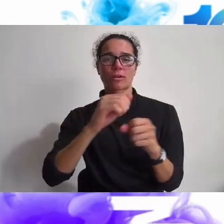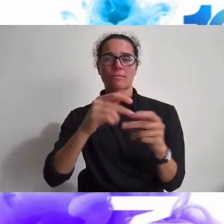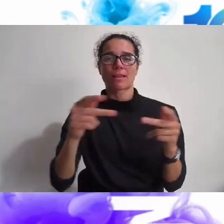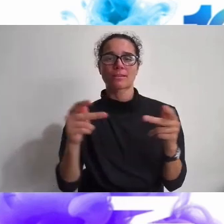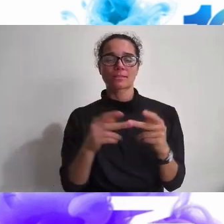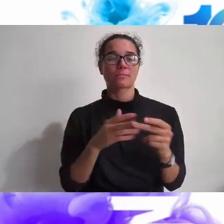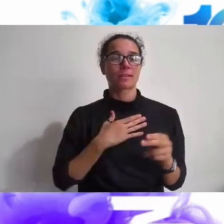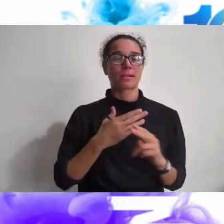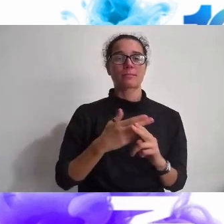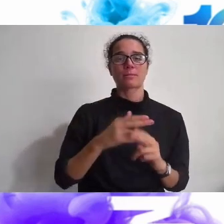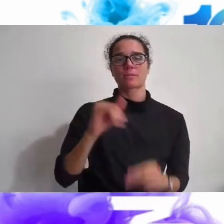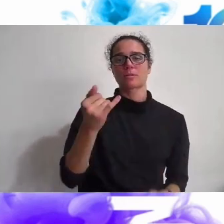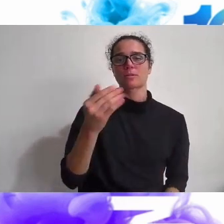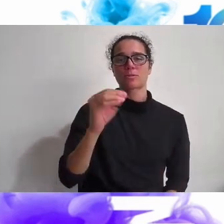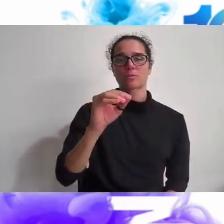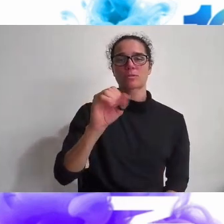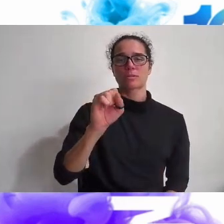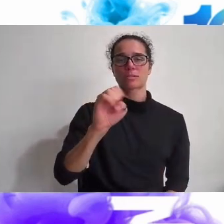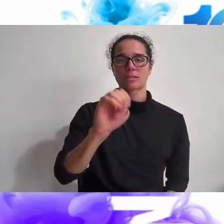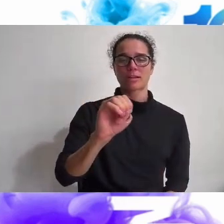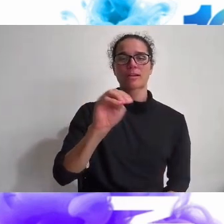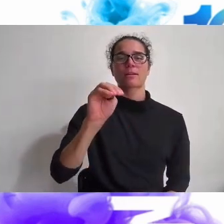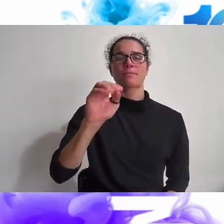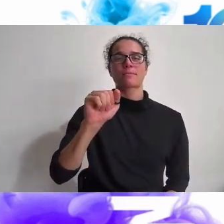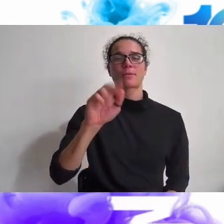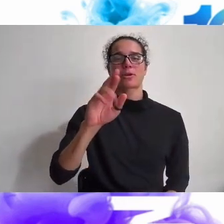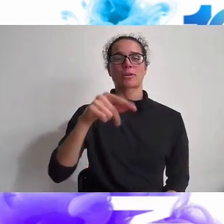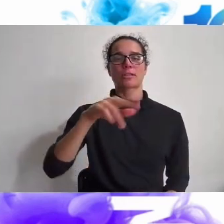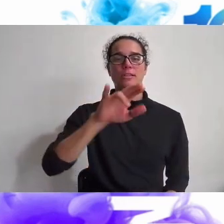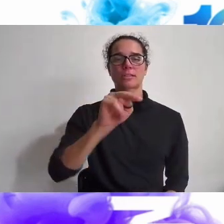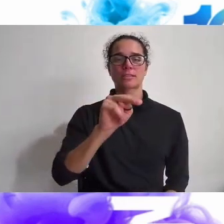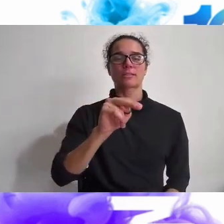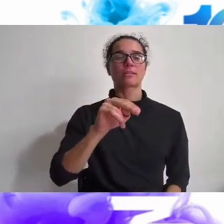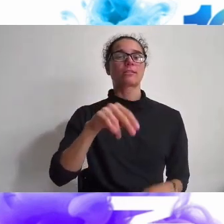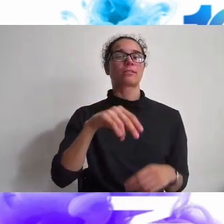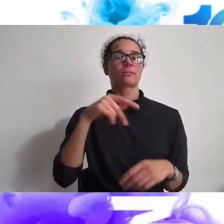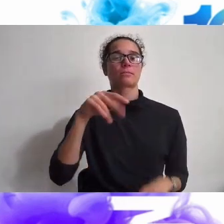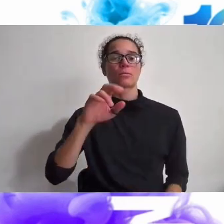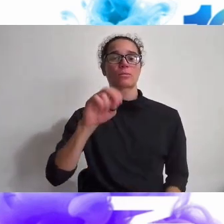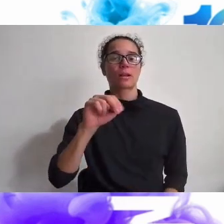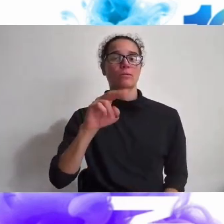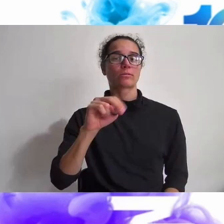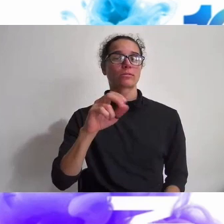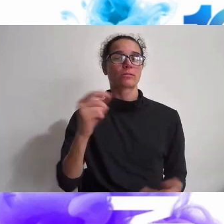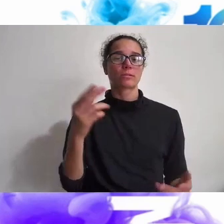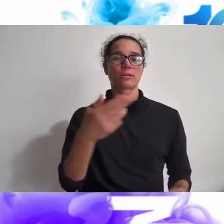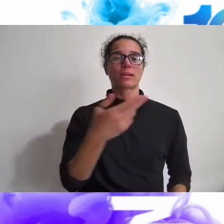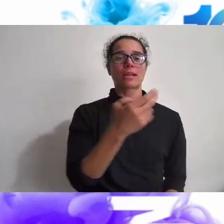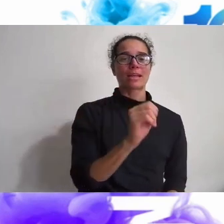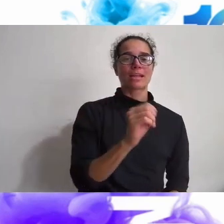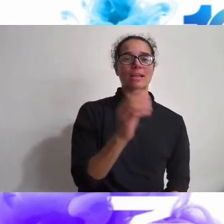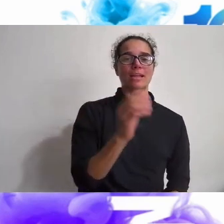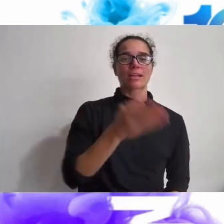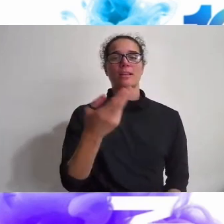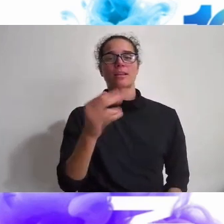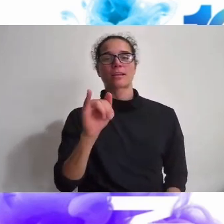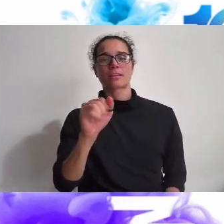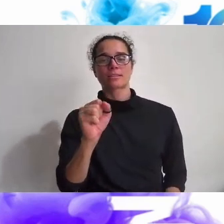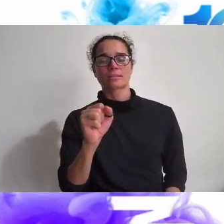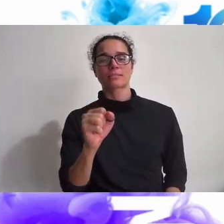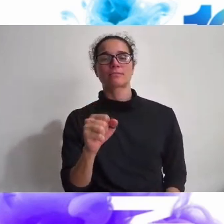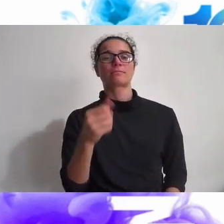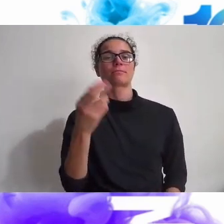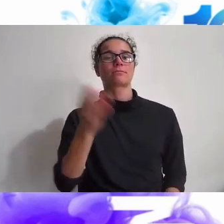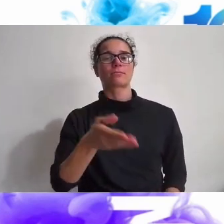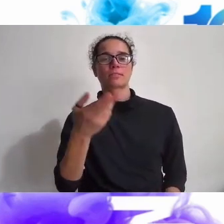Marroquin, pronouns he, him, his, and I will be serving as a moderator for today's